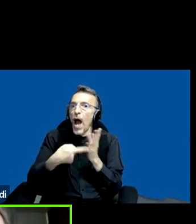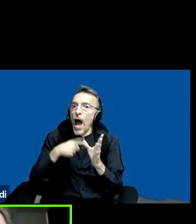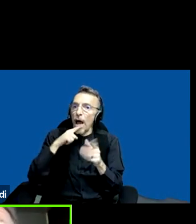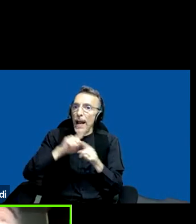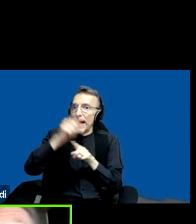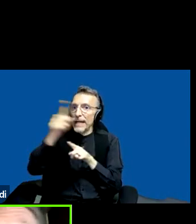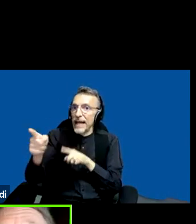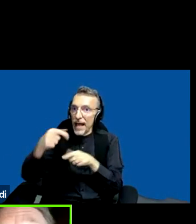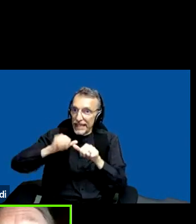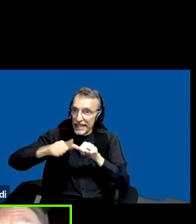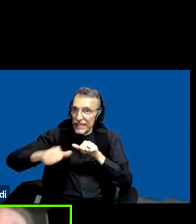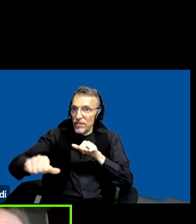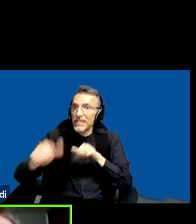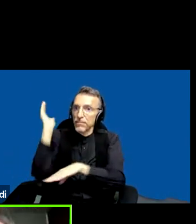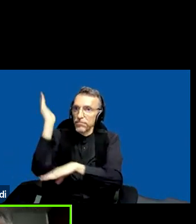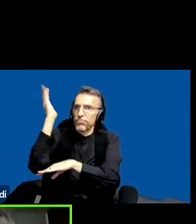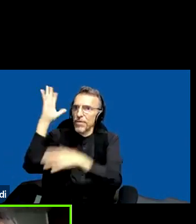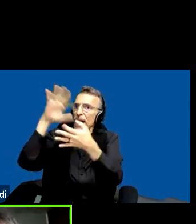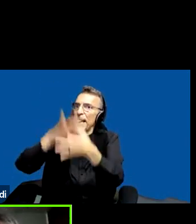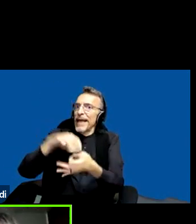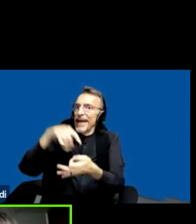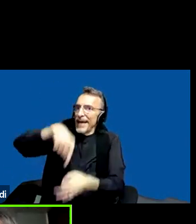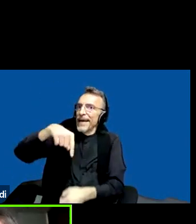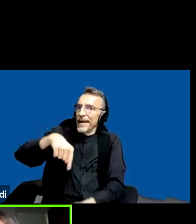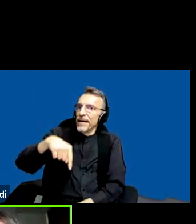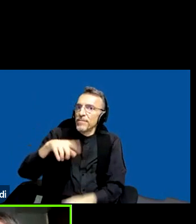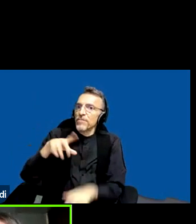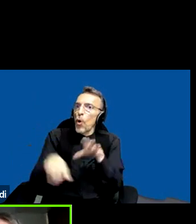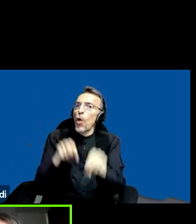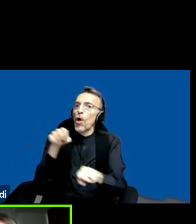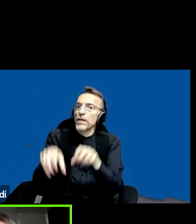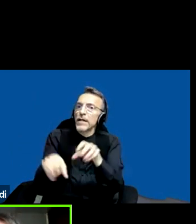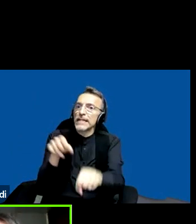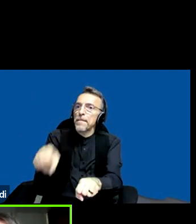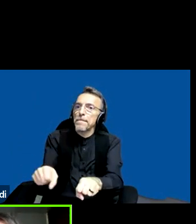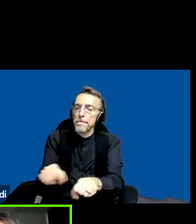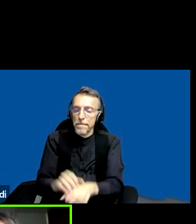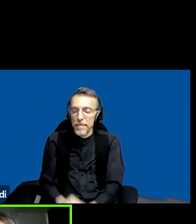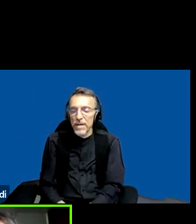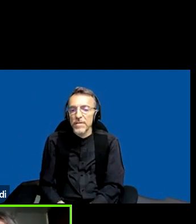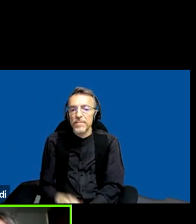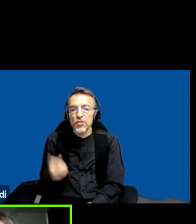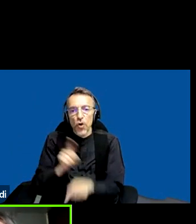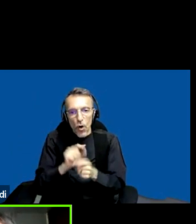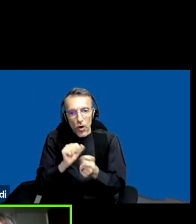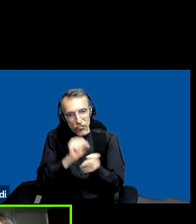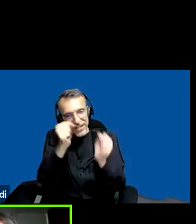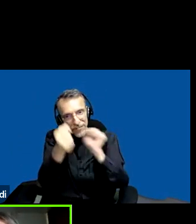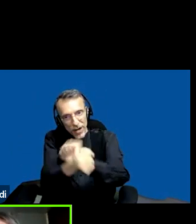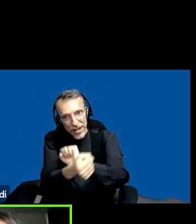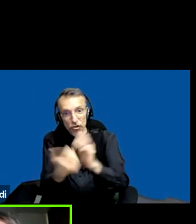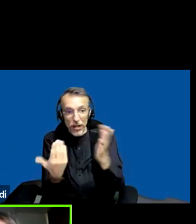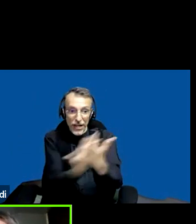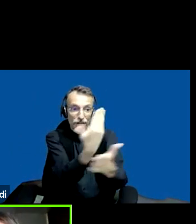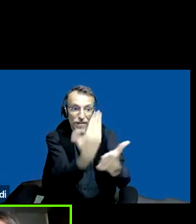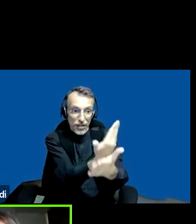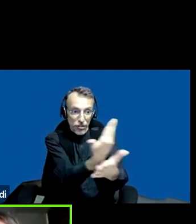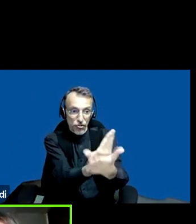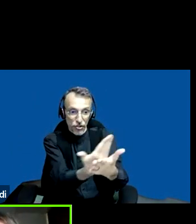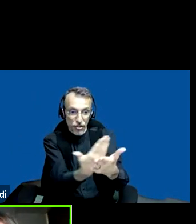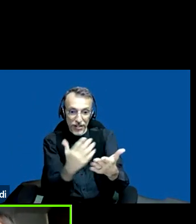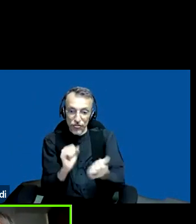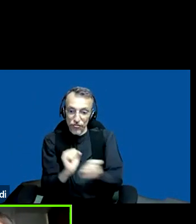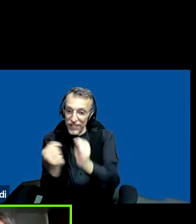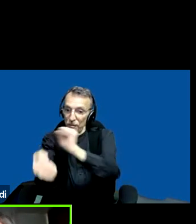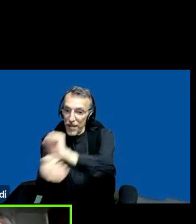series. And a theme from that is that in the long run, the only way to affect transformation, although the word innovation is used with it, the